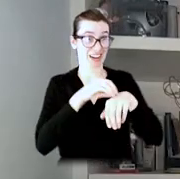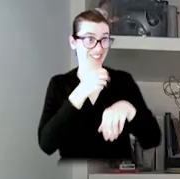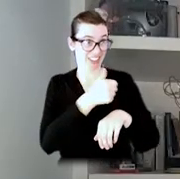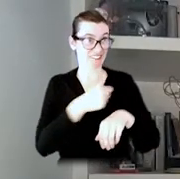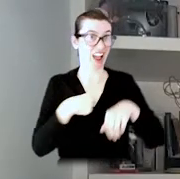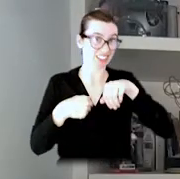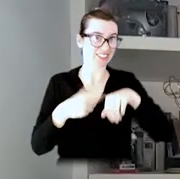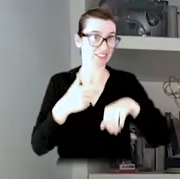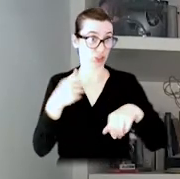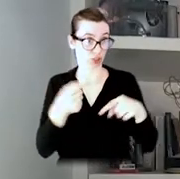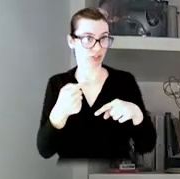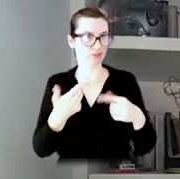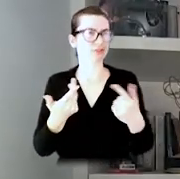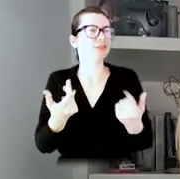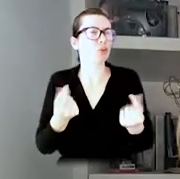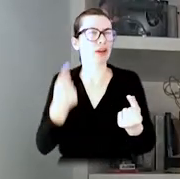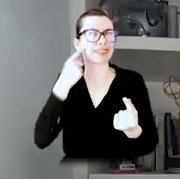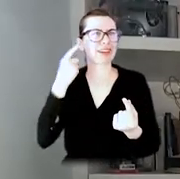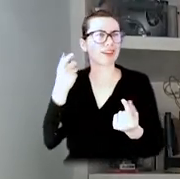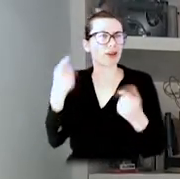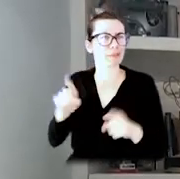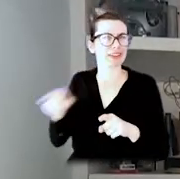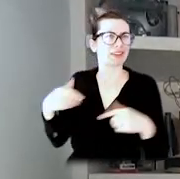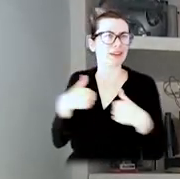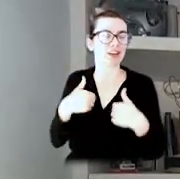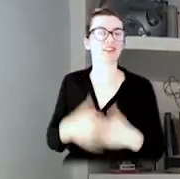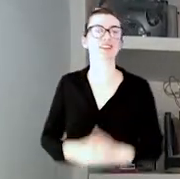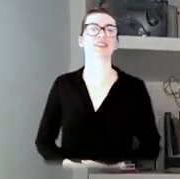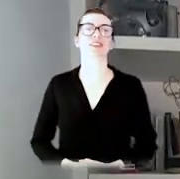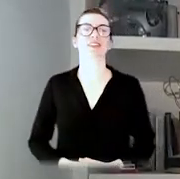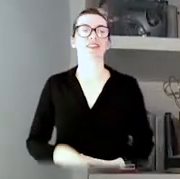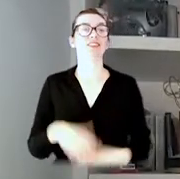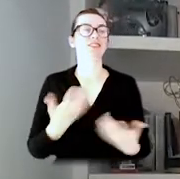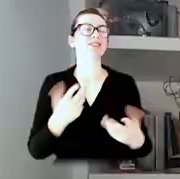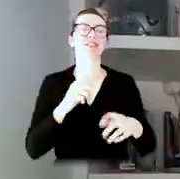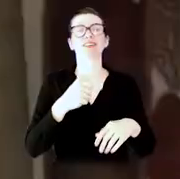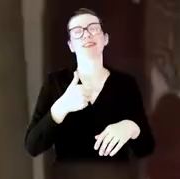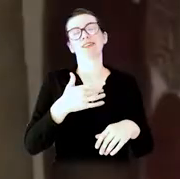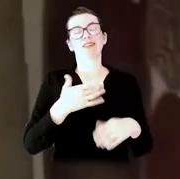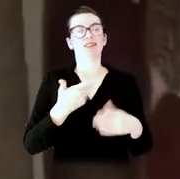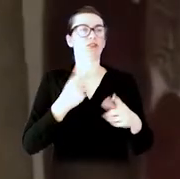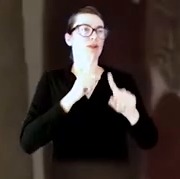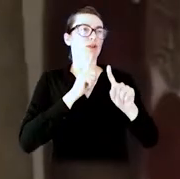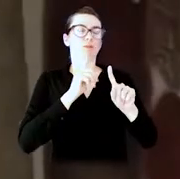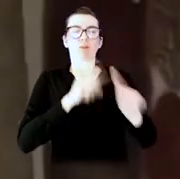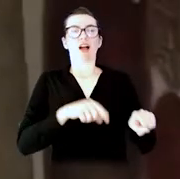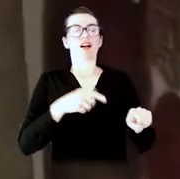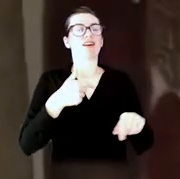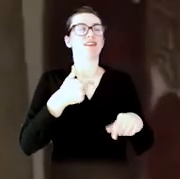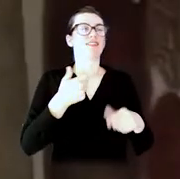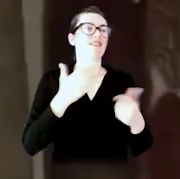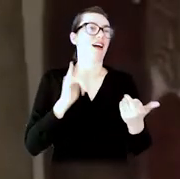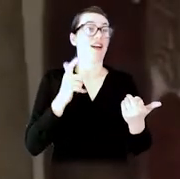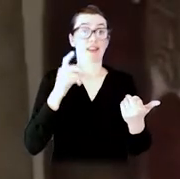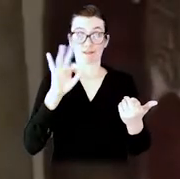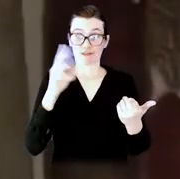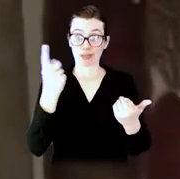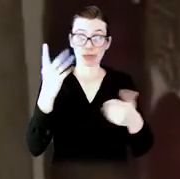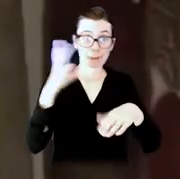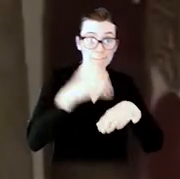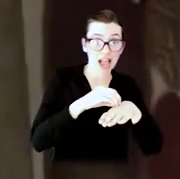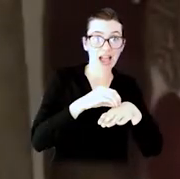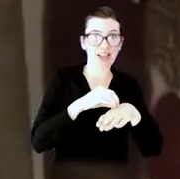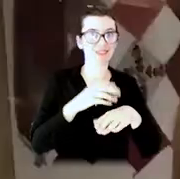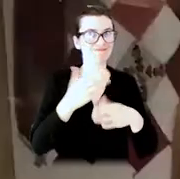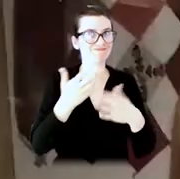think? Well, you know, I've had a response where I was like, you know, generally when someone bites, or, you know, when something bites you, it's not meant to